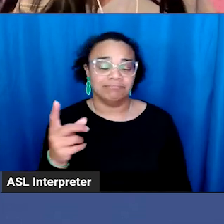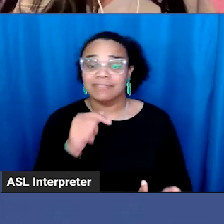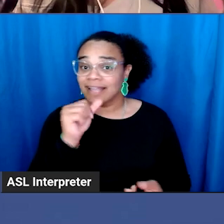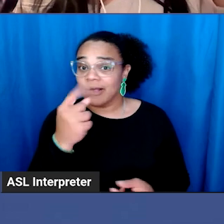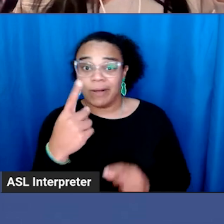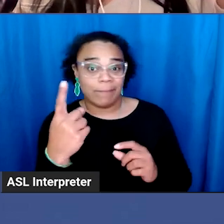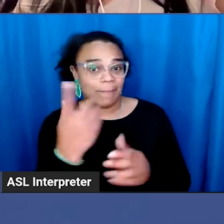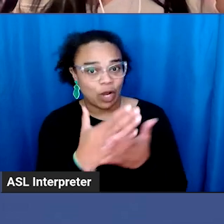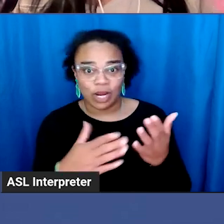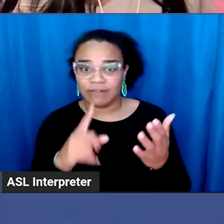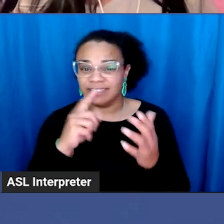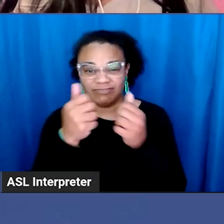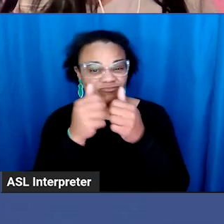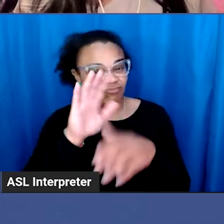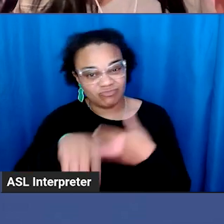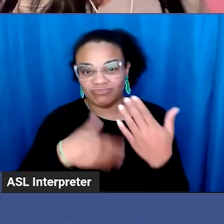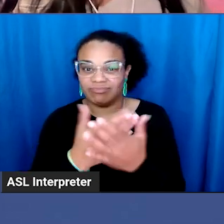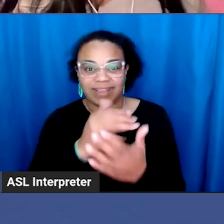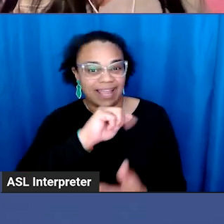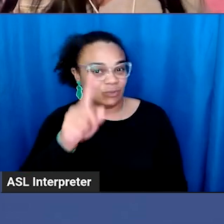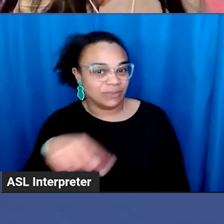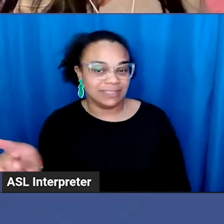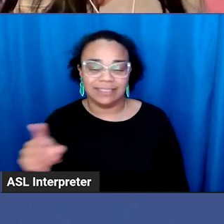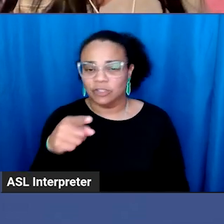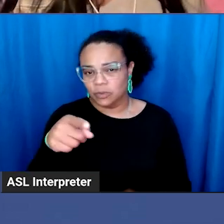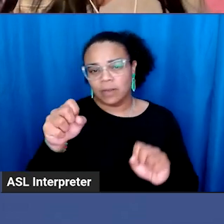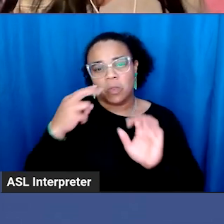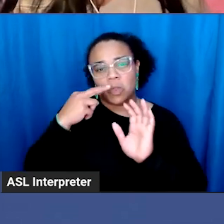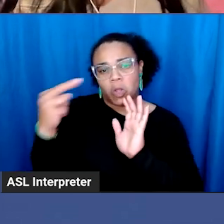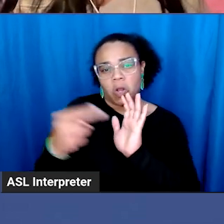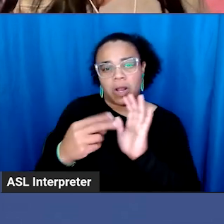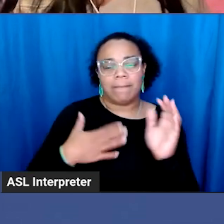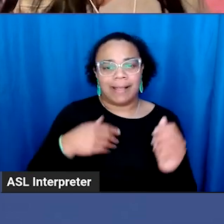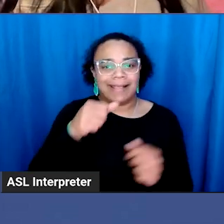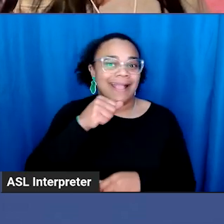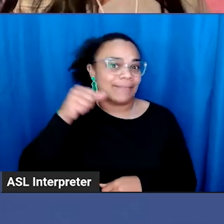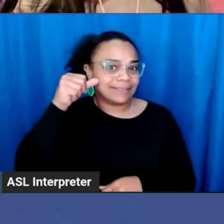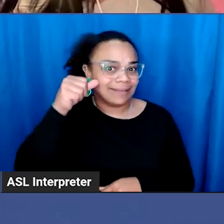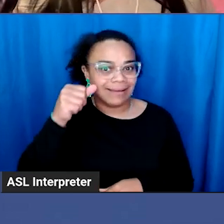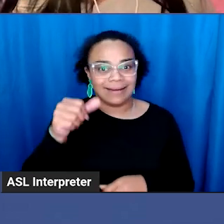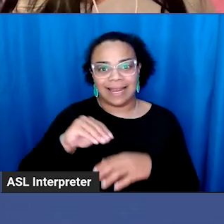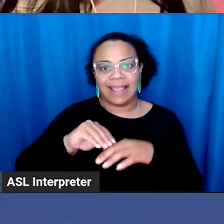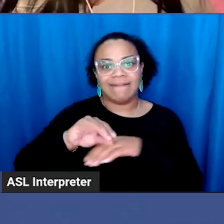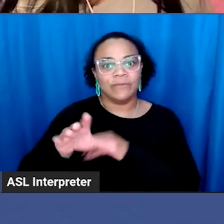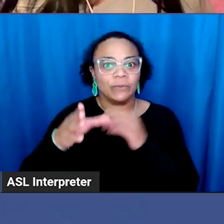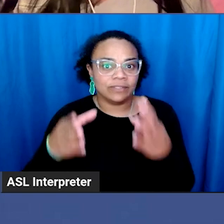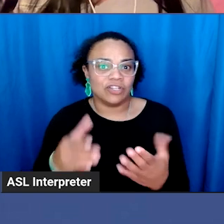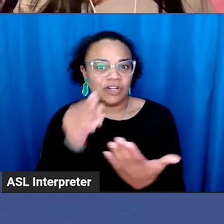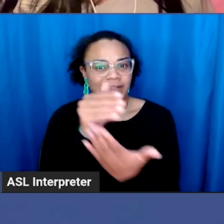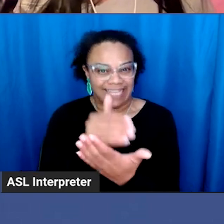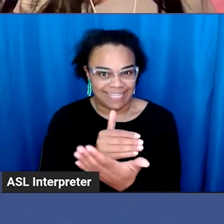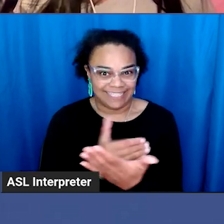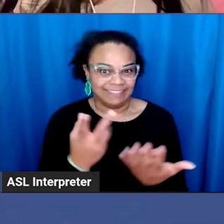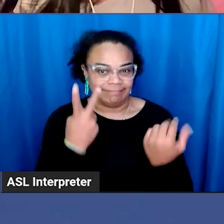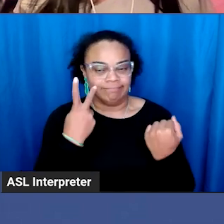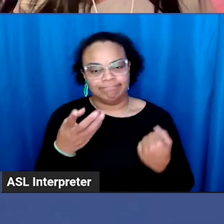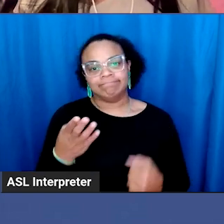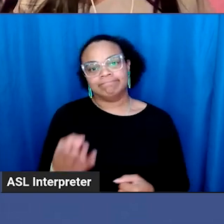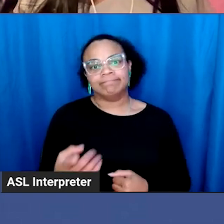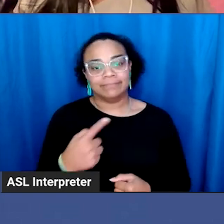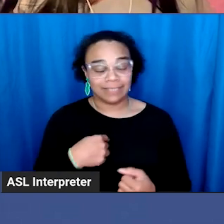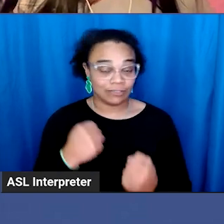influencer list and check it out. I recommend this book for everybody, but I highly recommend getting a